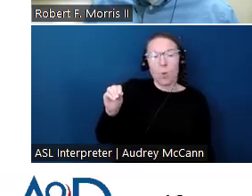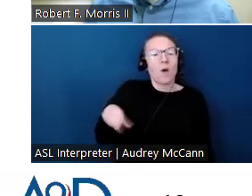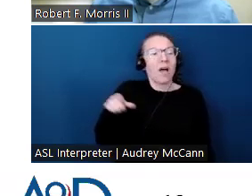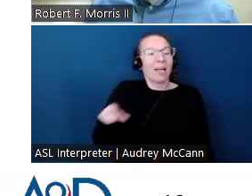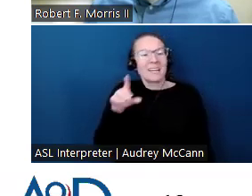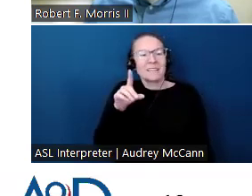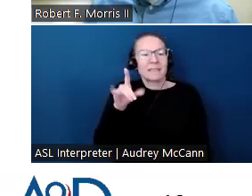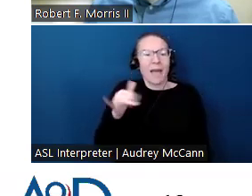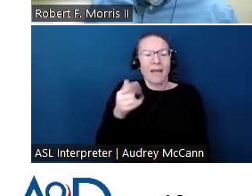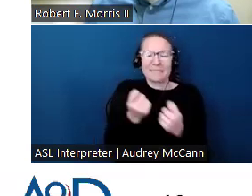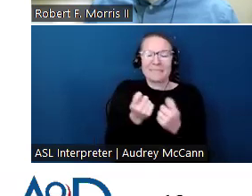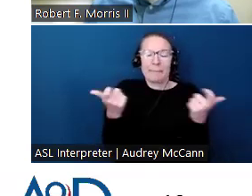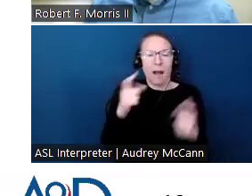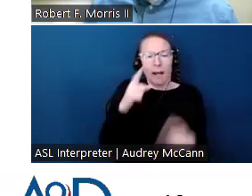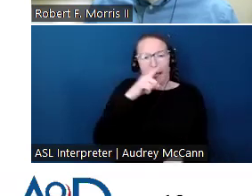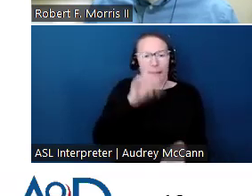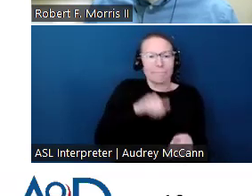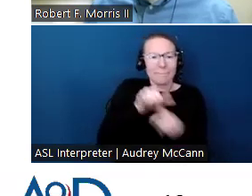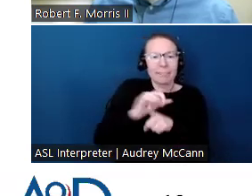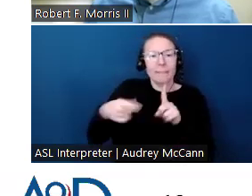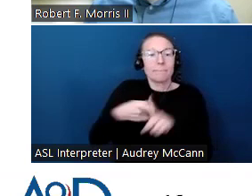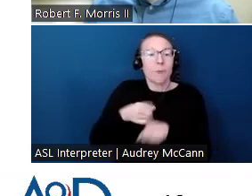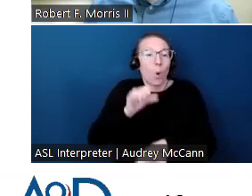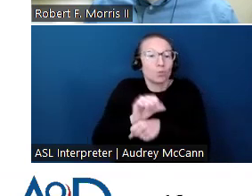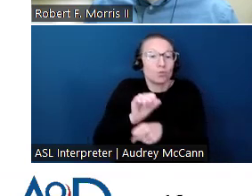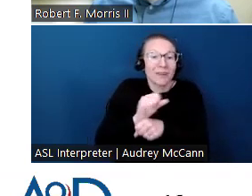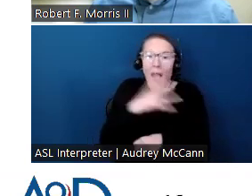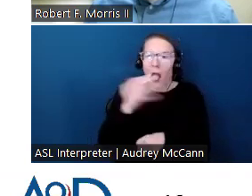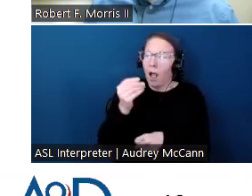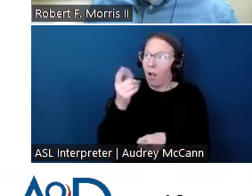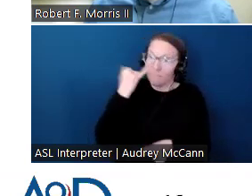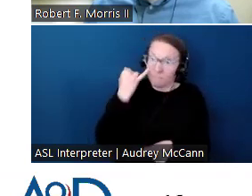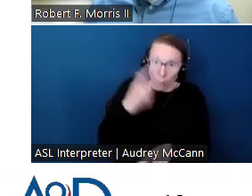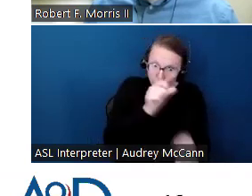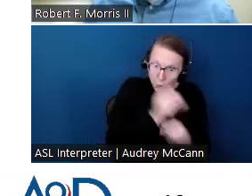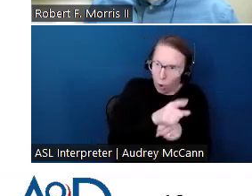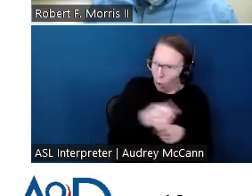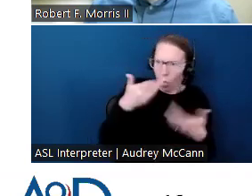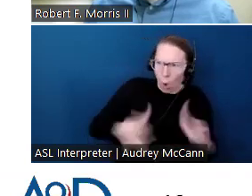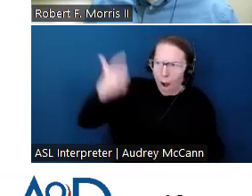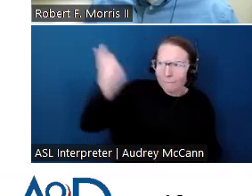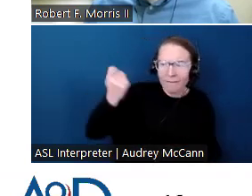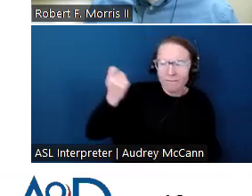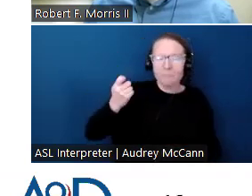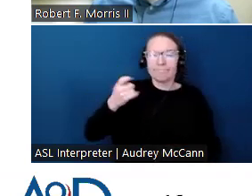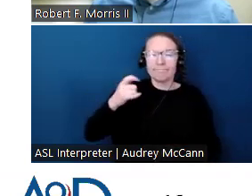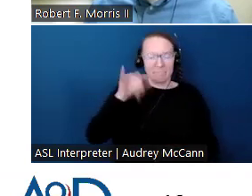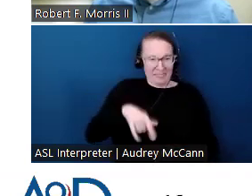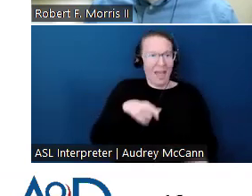and the loss of benefits. So that's a great podcast that we just released on our website, and that link is dropped into the